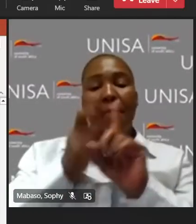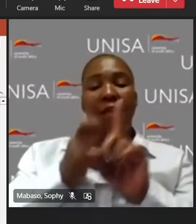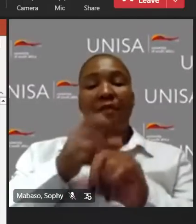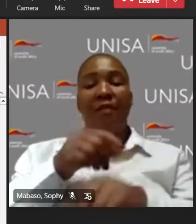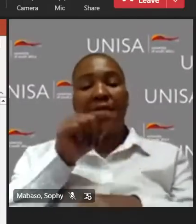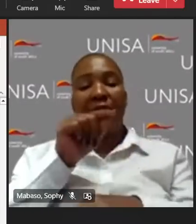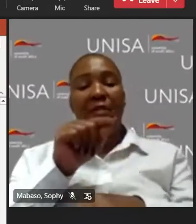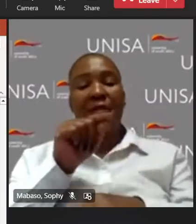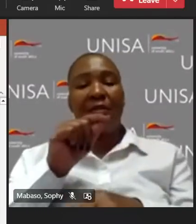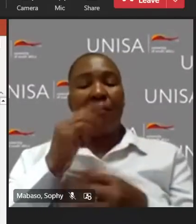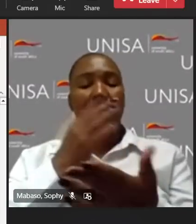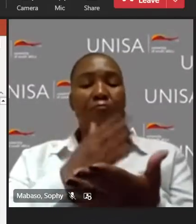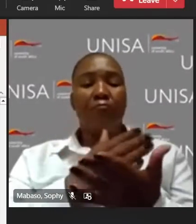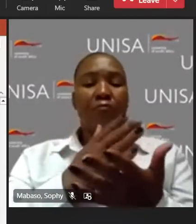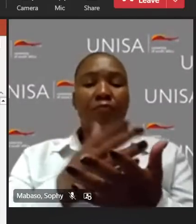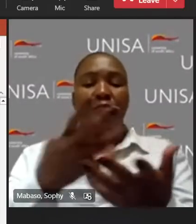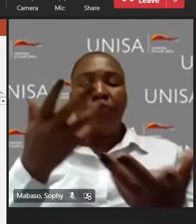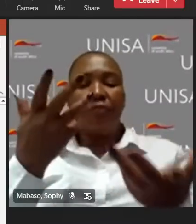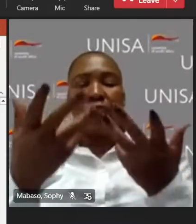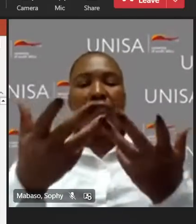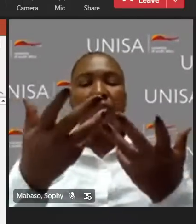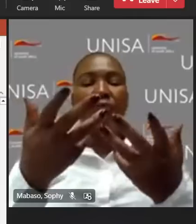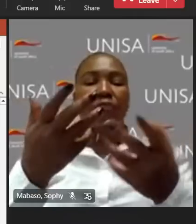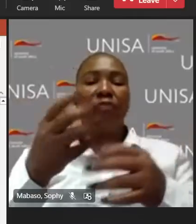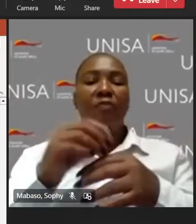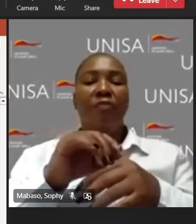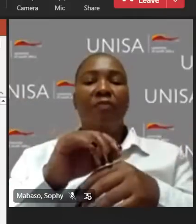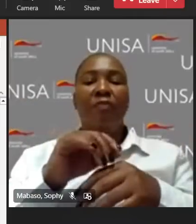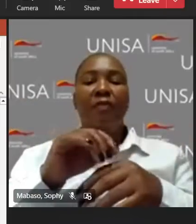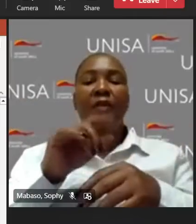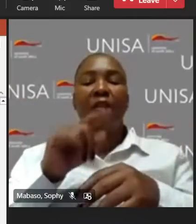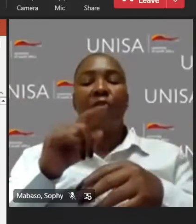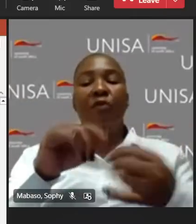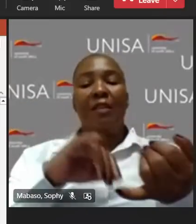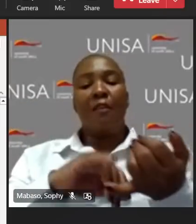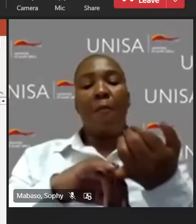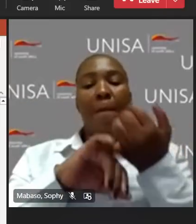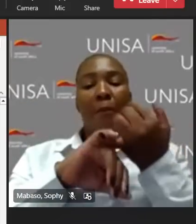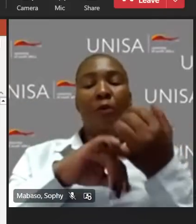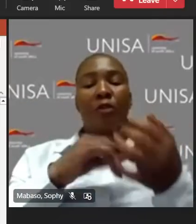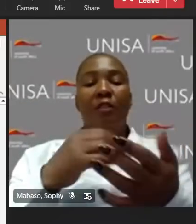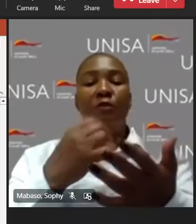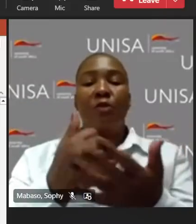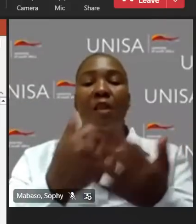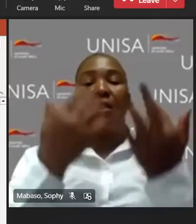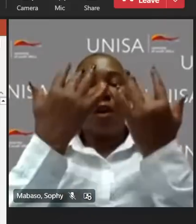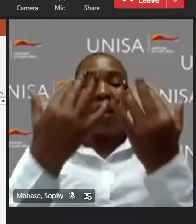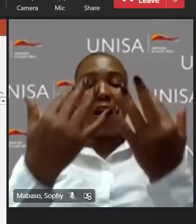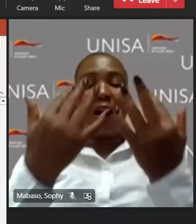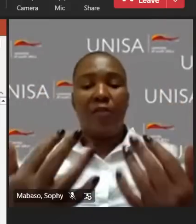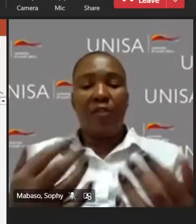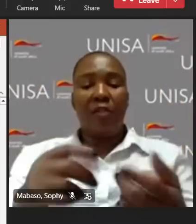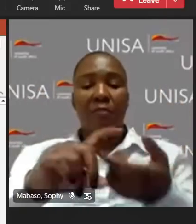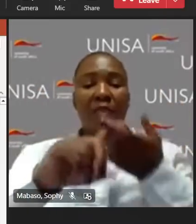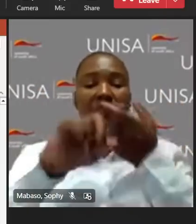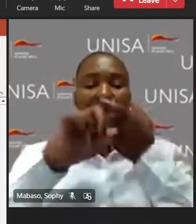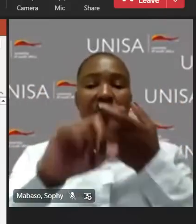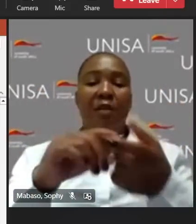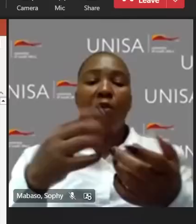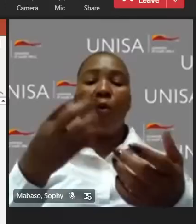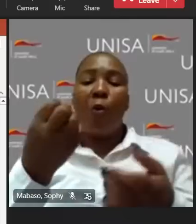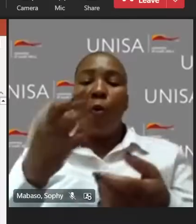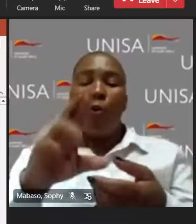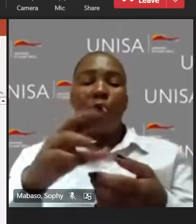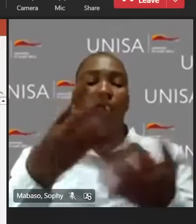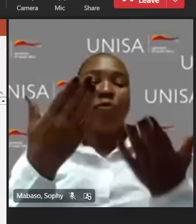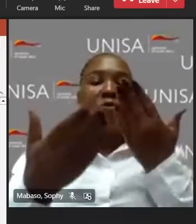kind to reinstate the following modules on my account that were financially suspended. Or you can also